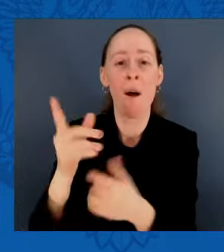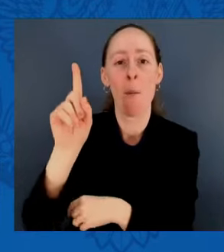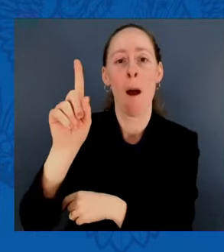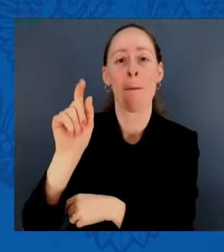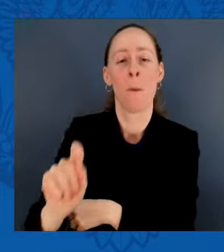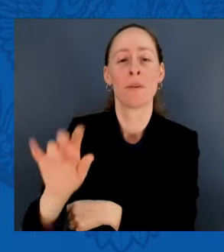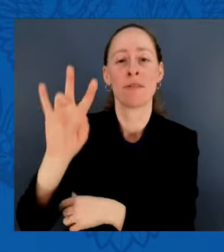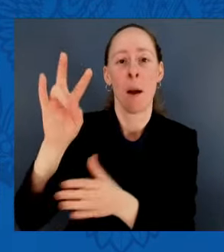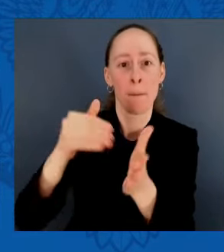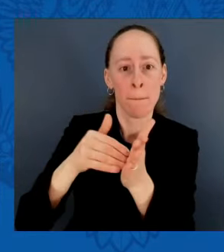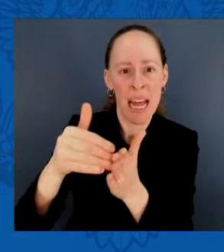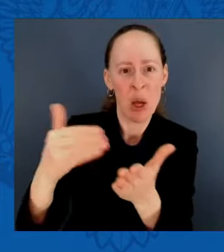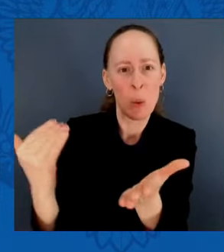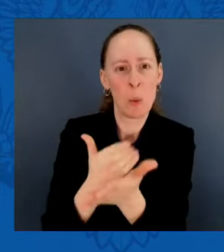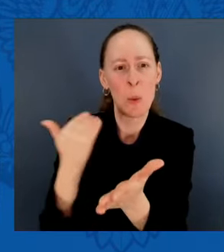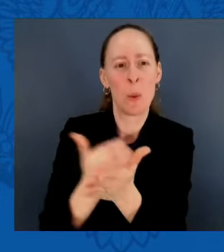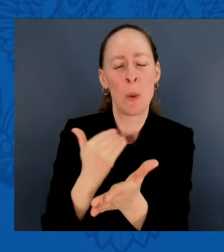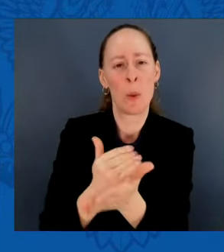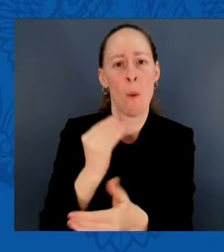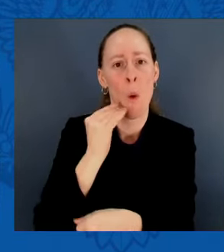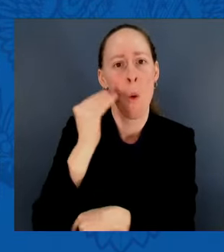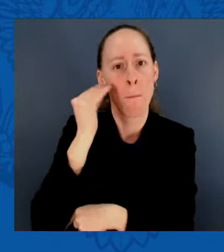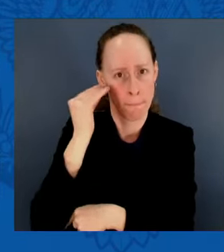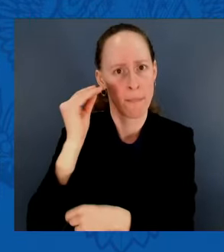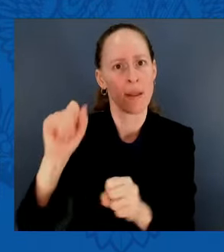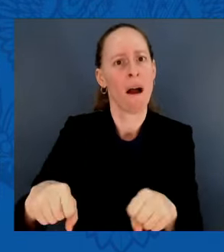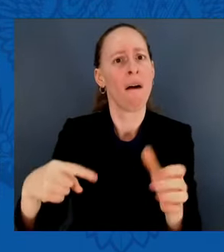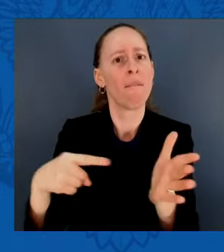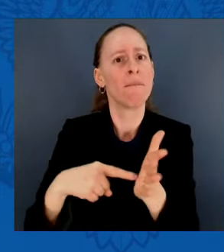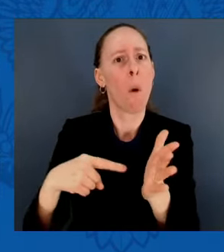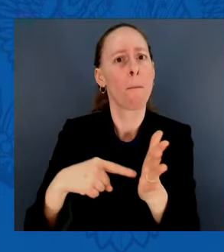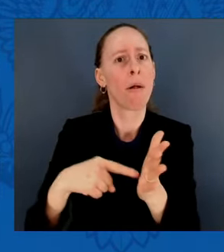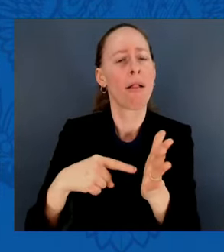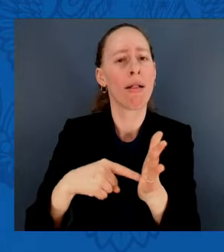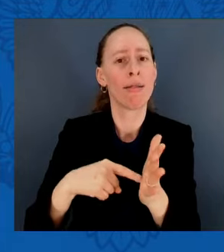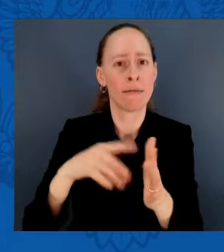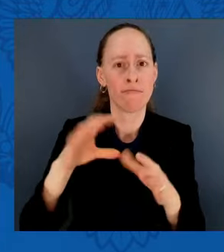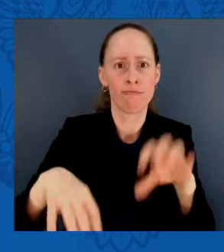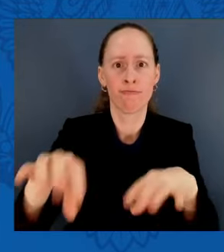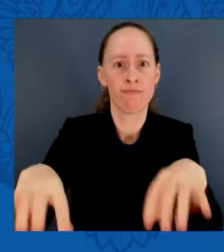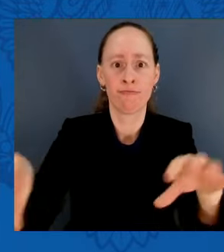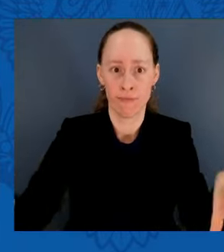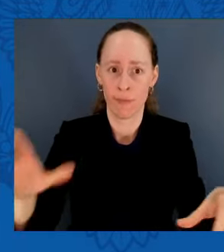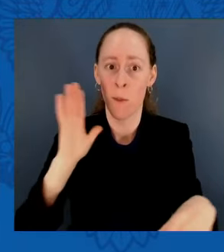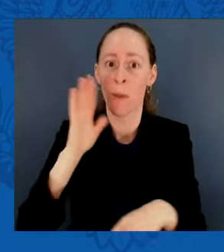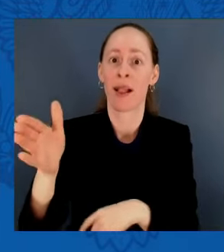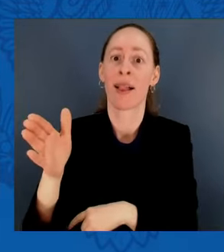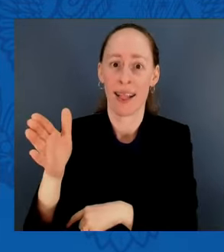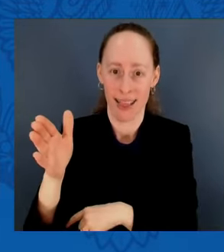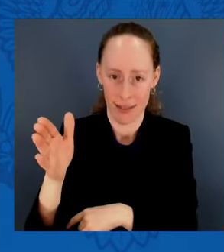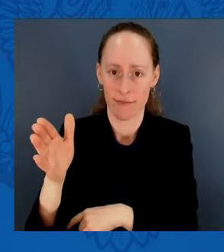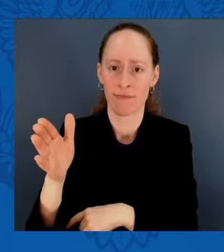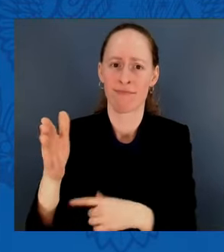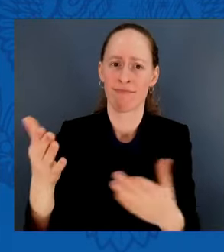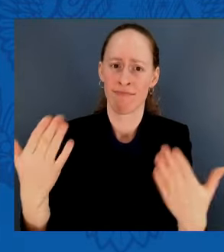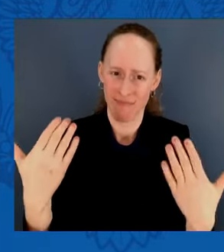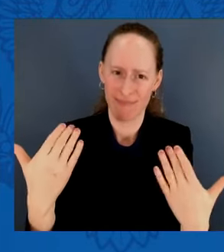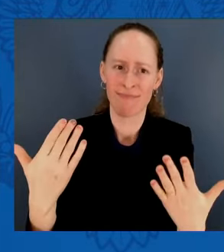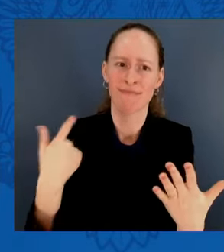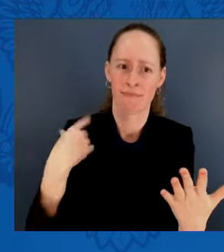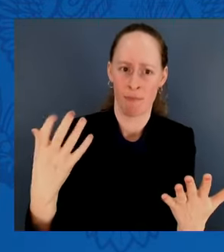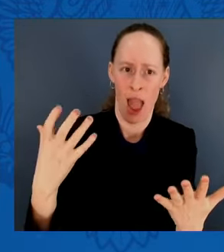Now pass and build and renovate 2 million affordable homes and bring those rents down.